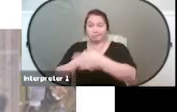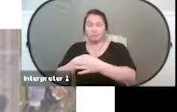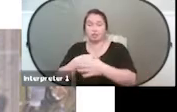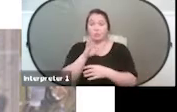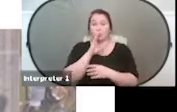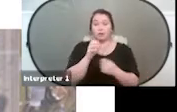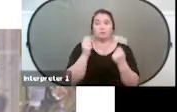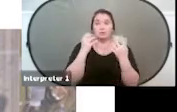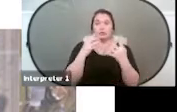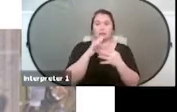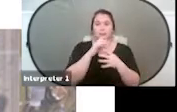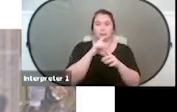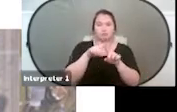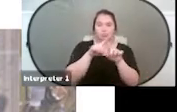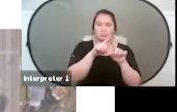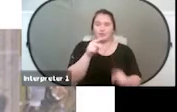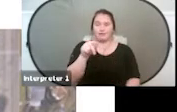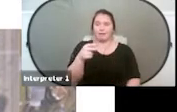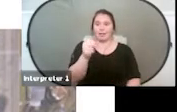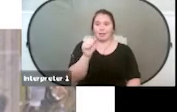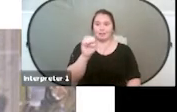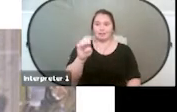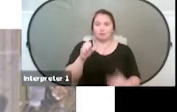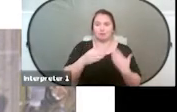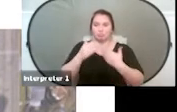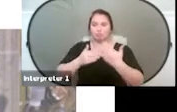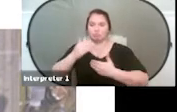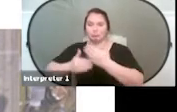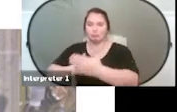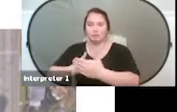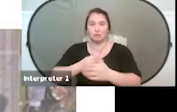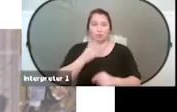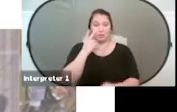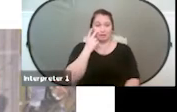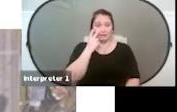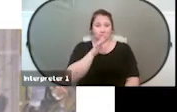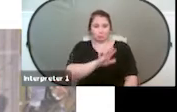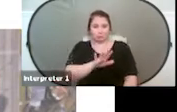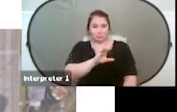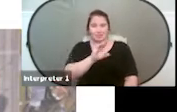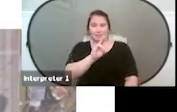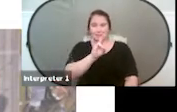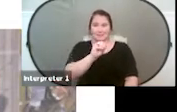the course of that time. And so that number there you see is about 70 to 80 million.